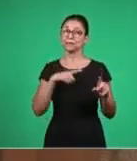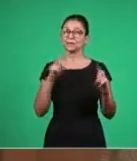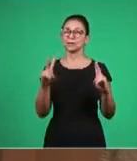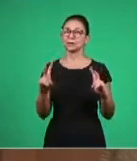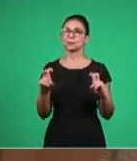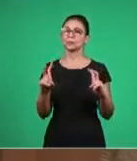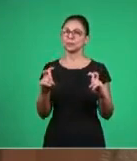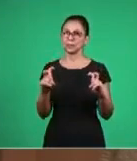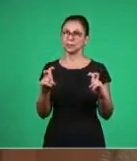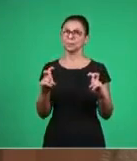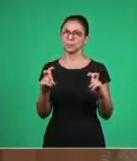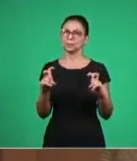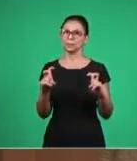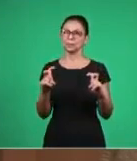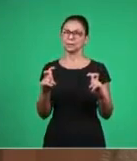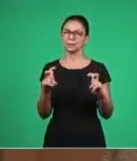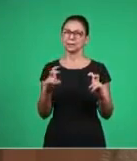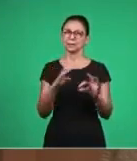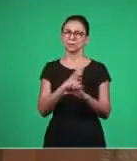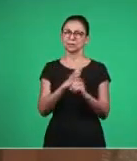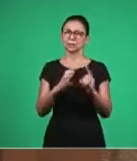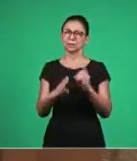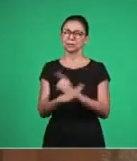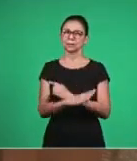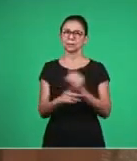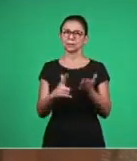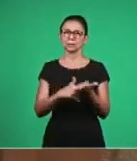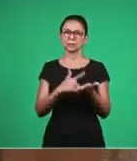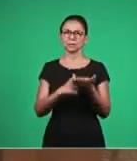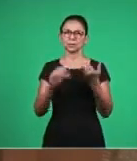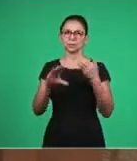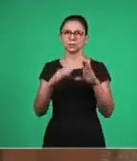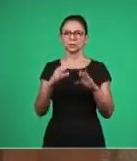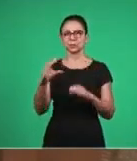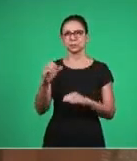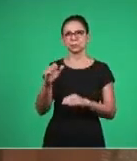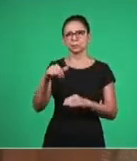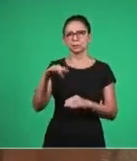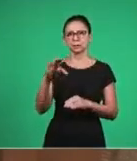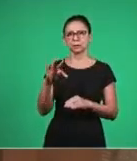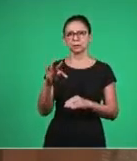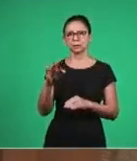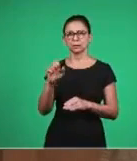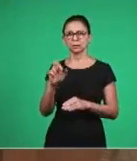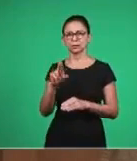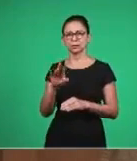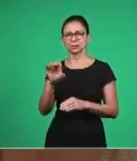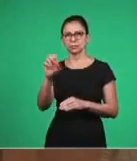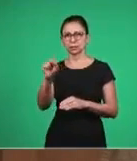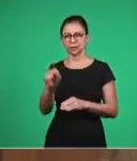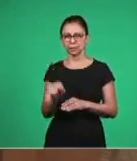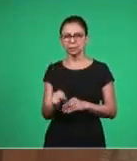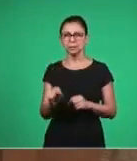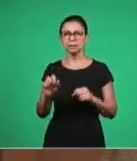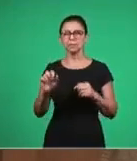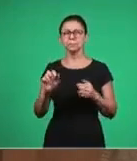about a theme that was gonna be said in this biblical school of Songs of